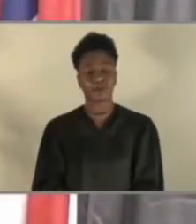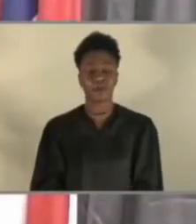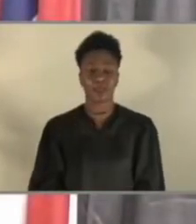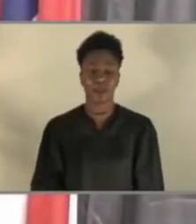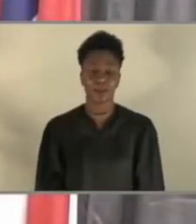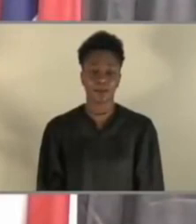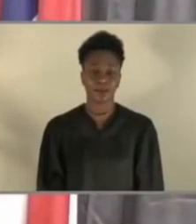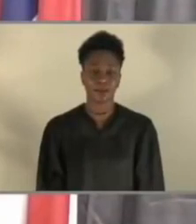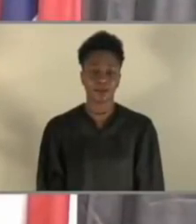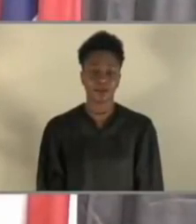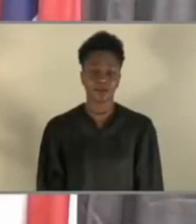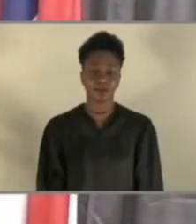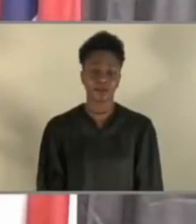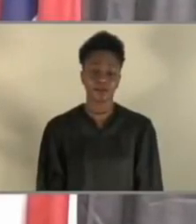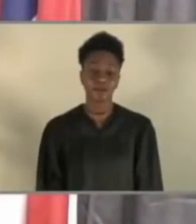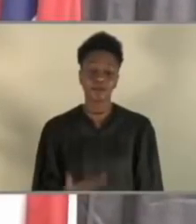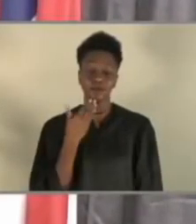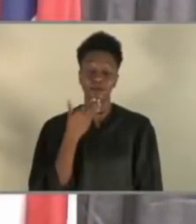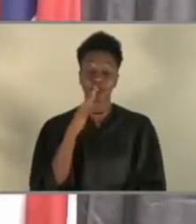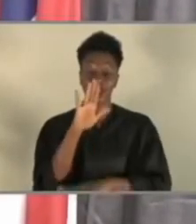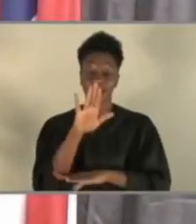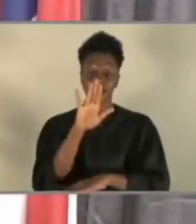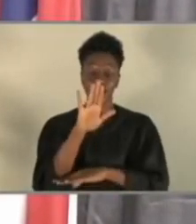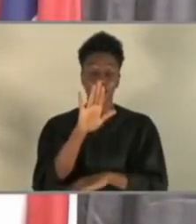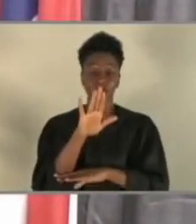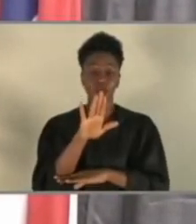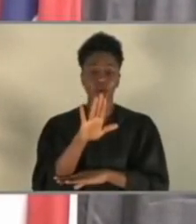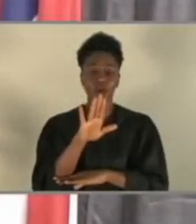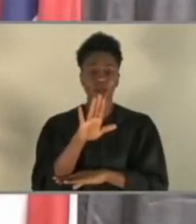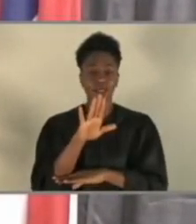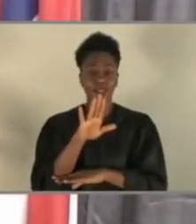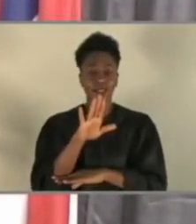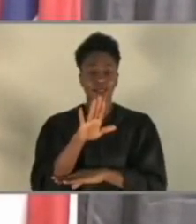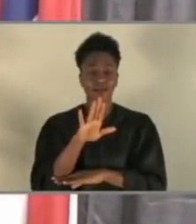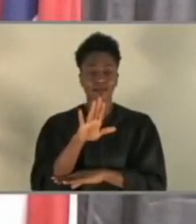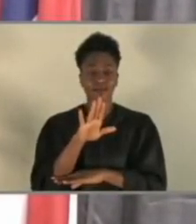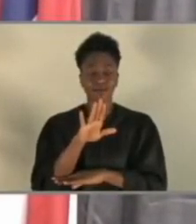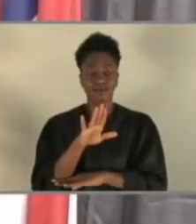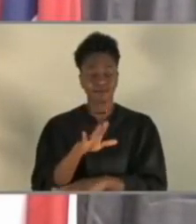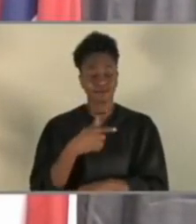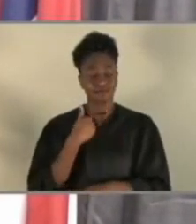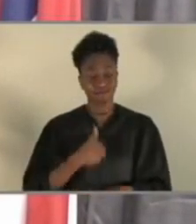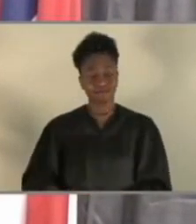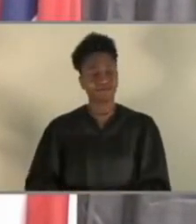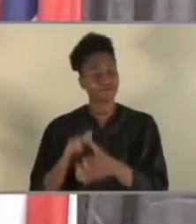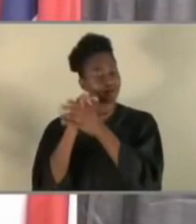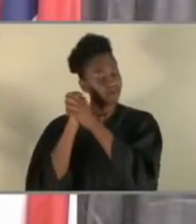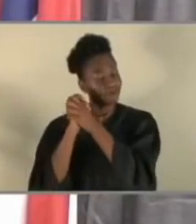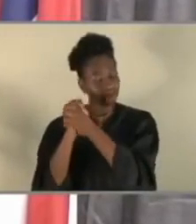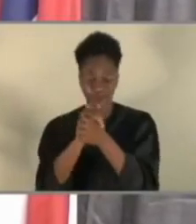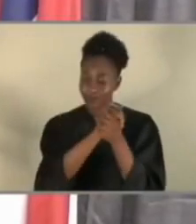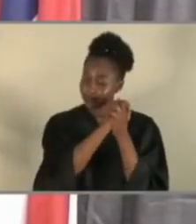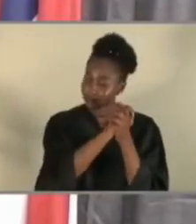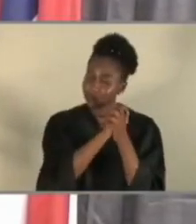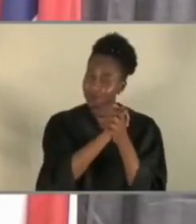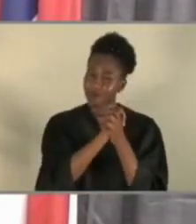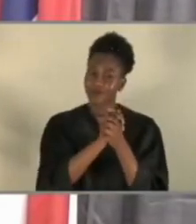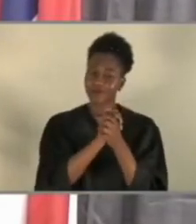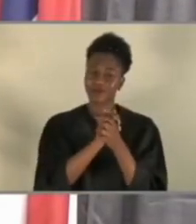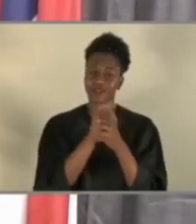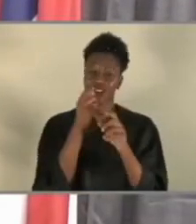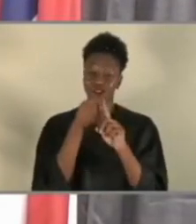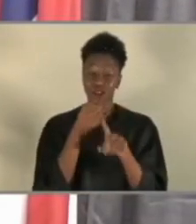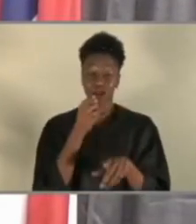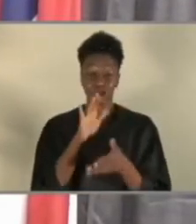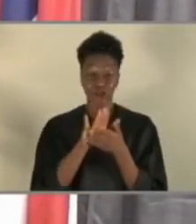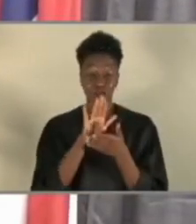Good afternoon. It's my pleasure to congratulate you on your graduation from Alfred E. Beach High